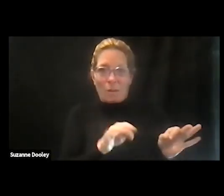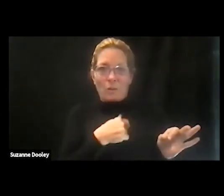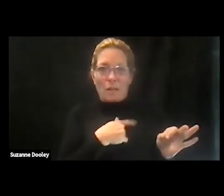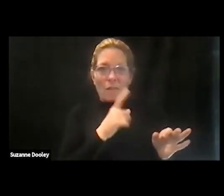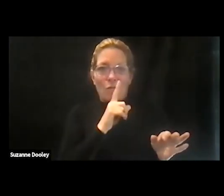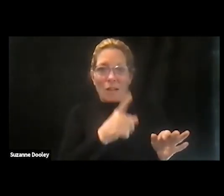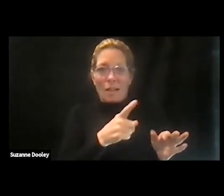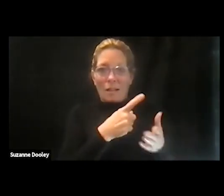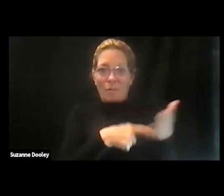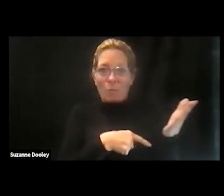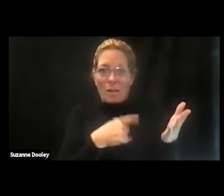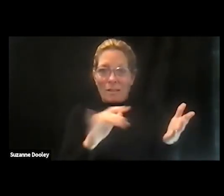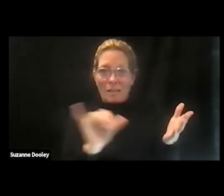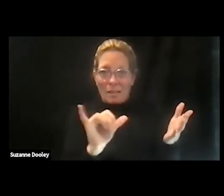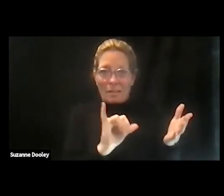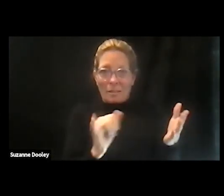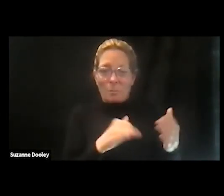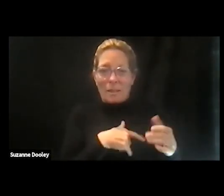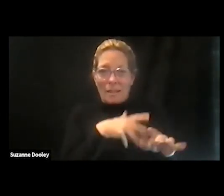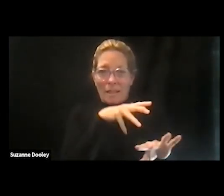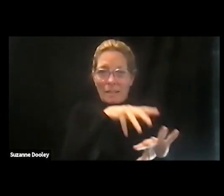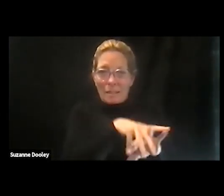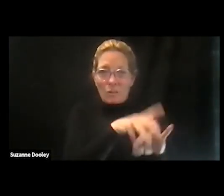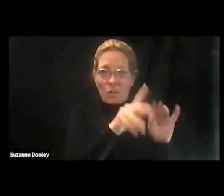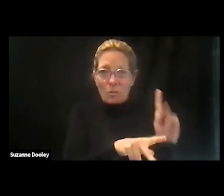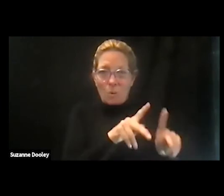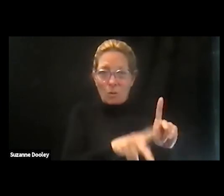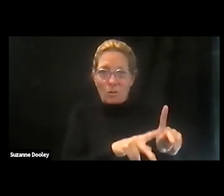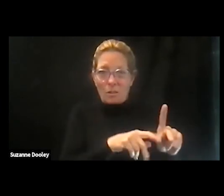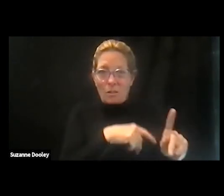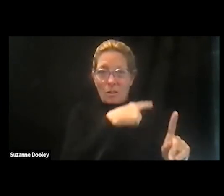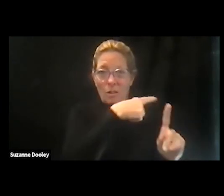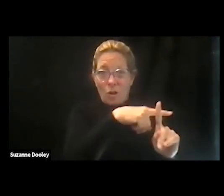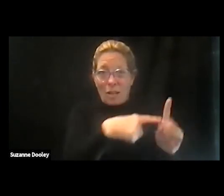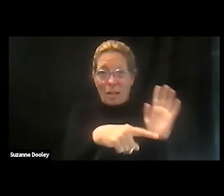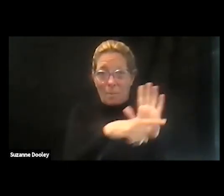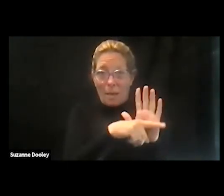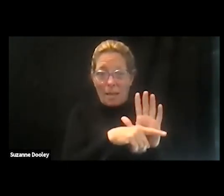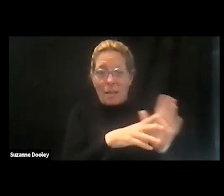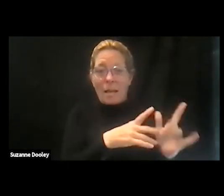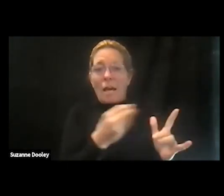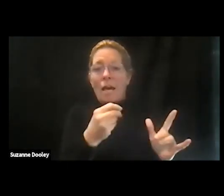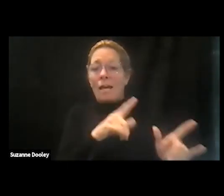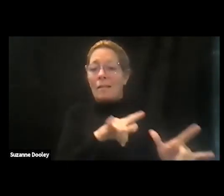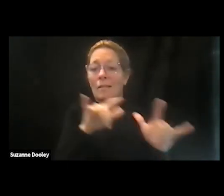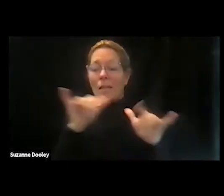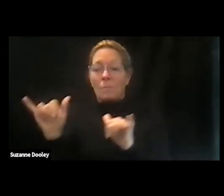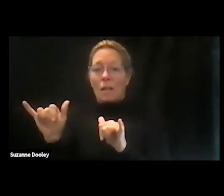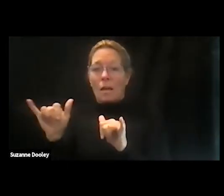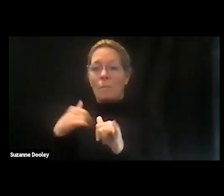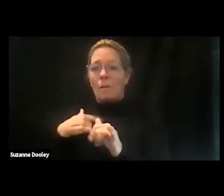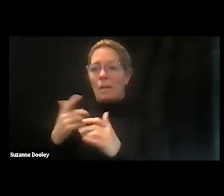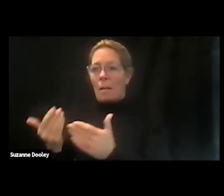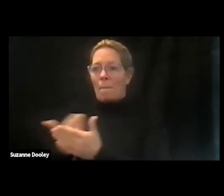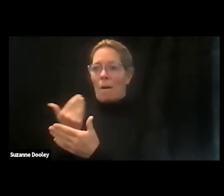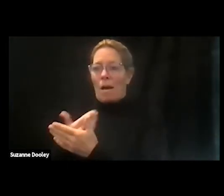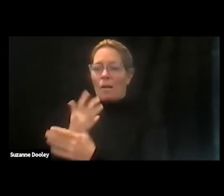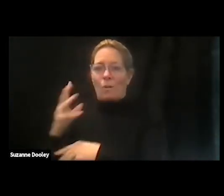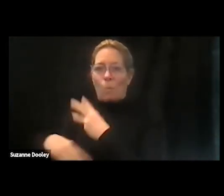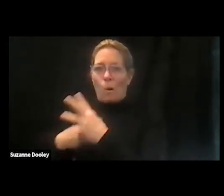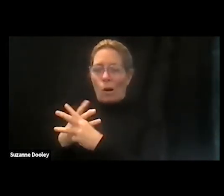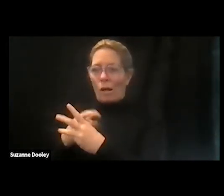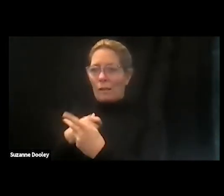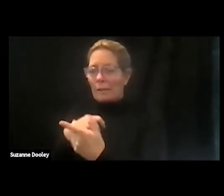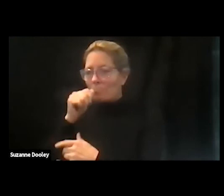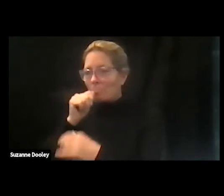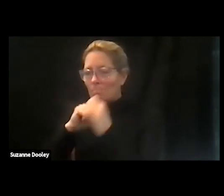Indigenous person, the good and the bad, and living in a modern world and all of these challenges. And I'm not, you